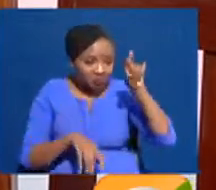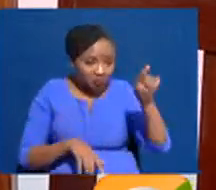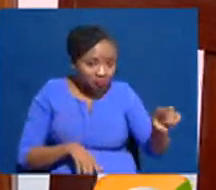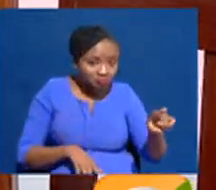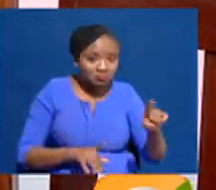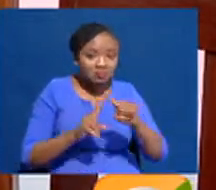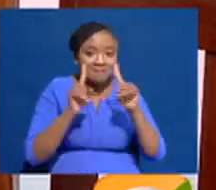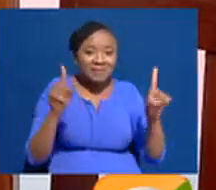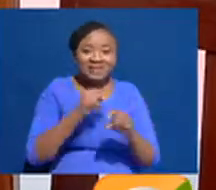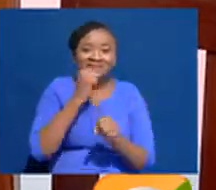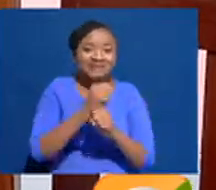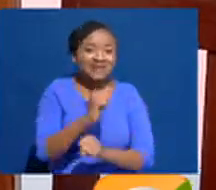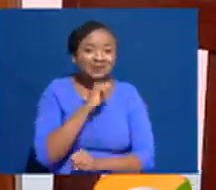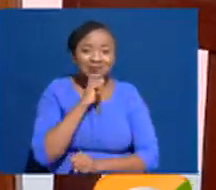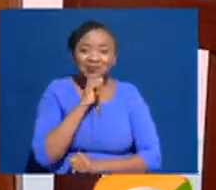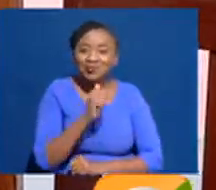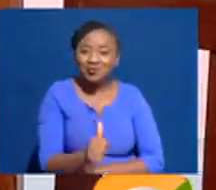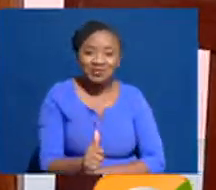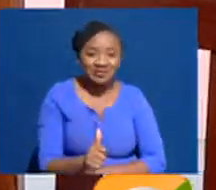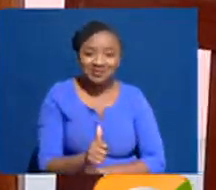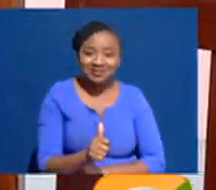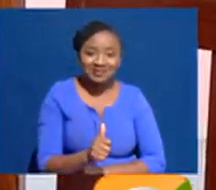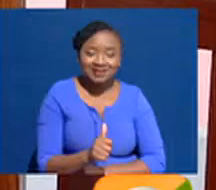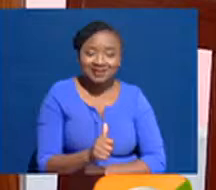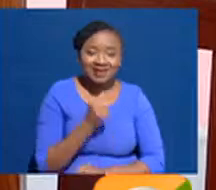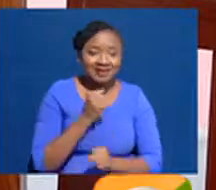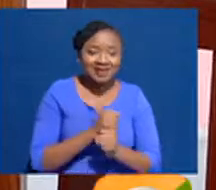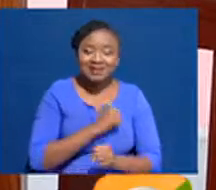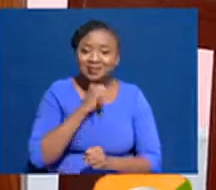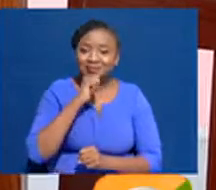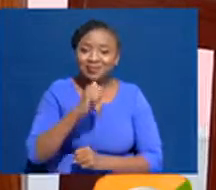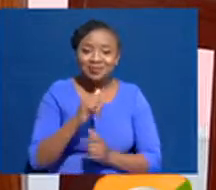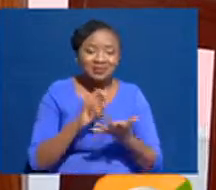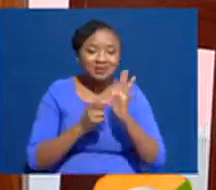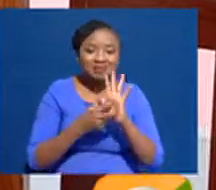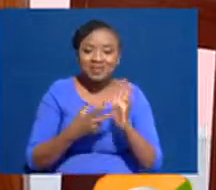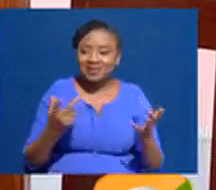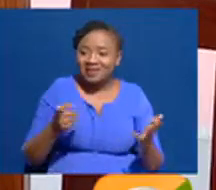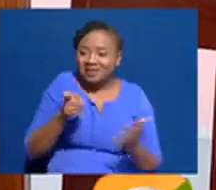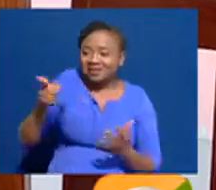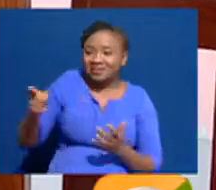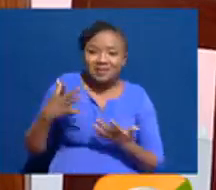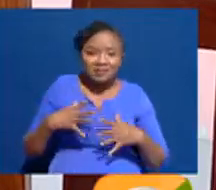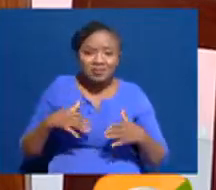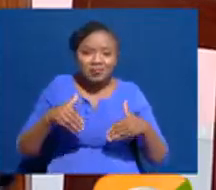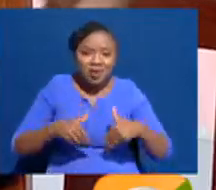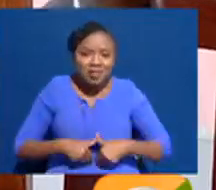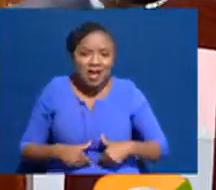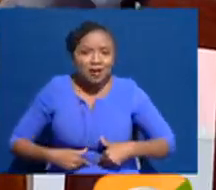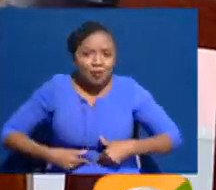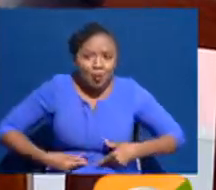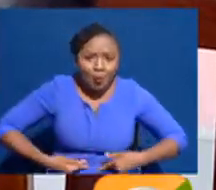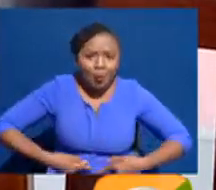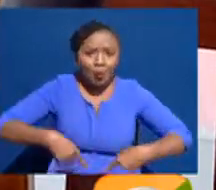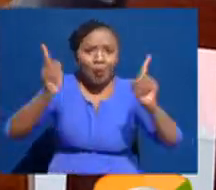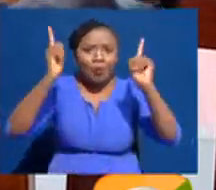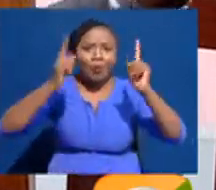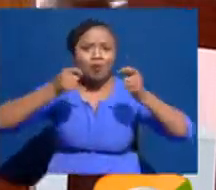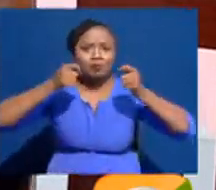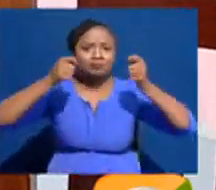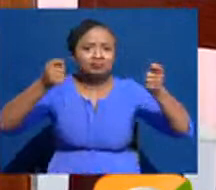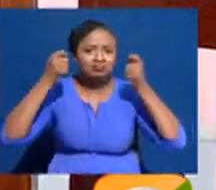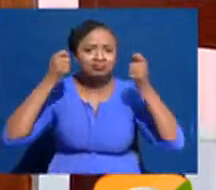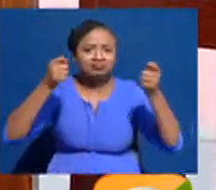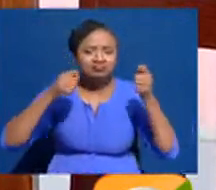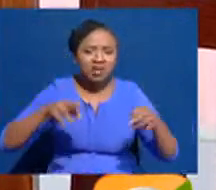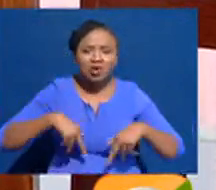qualify the actions of Azimio mobilizing young people, risking their lives, going to a highway